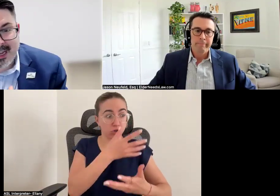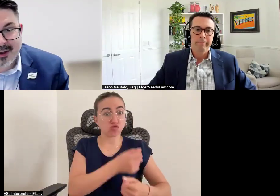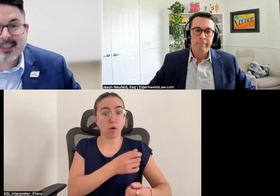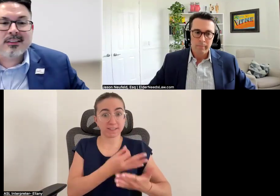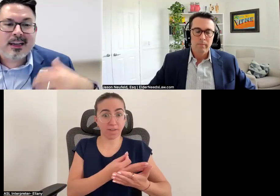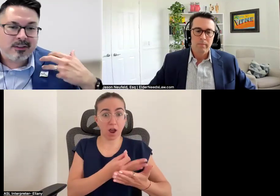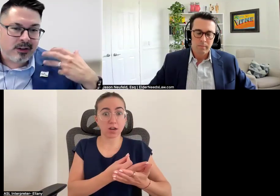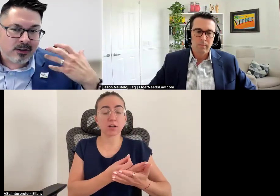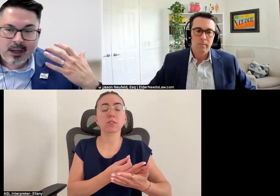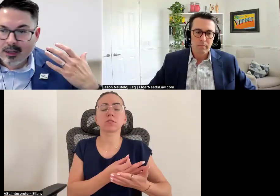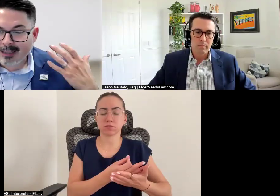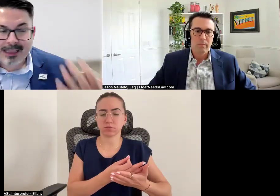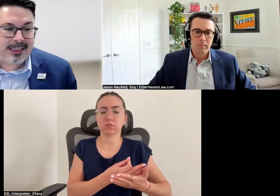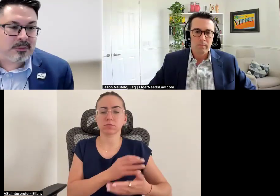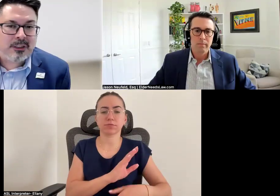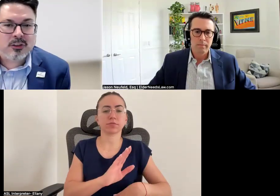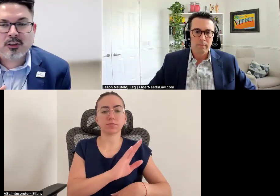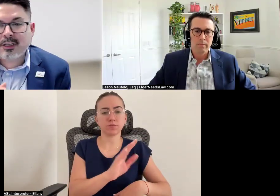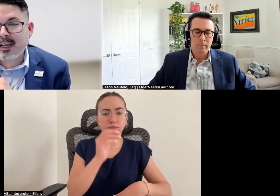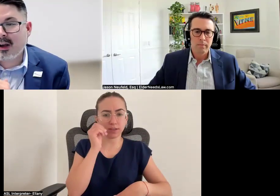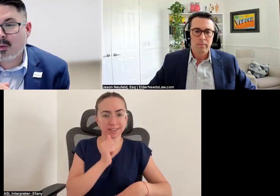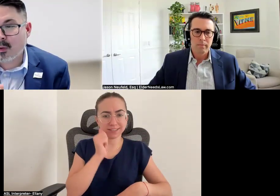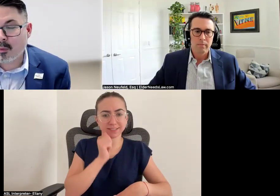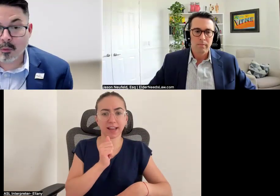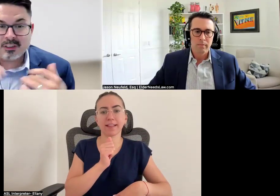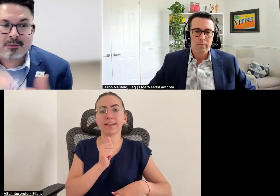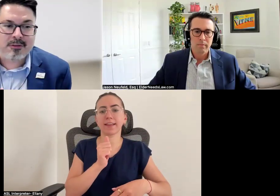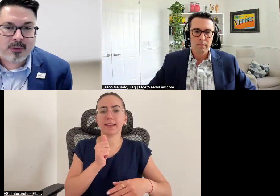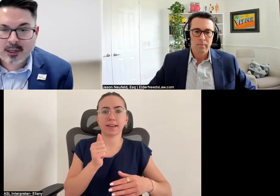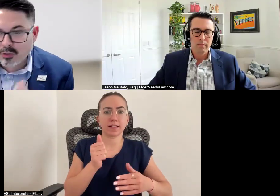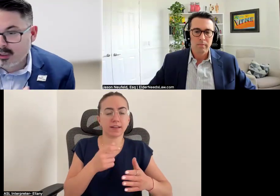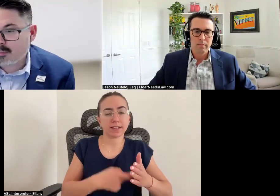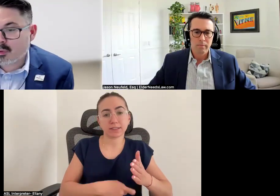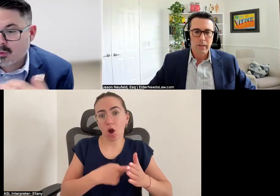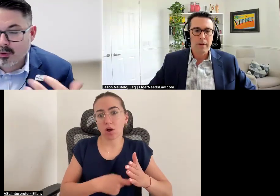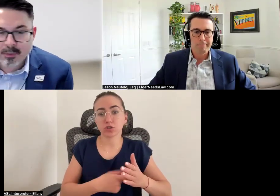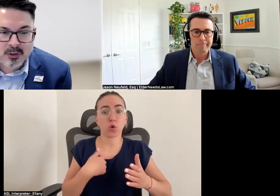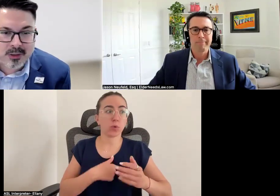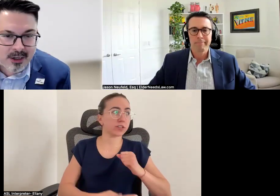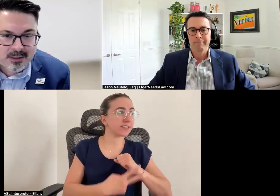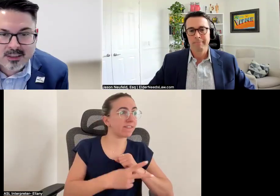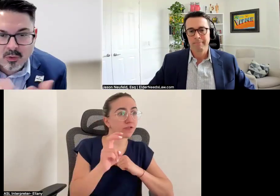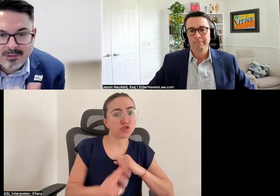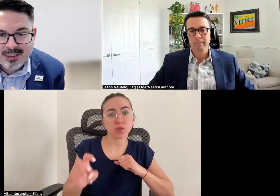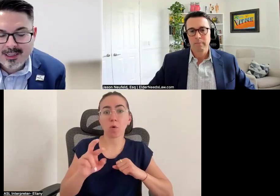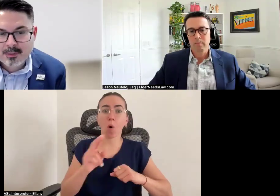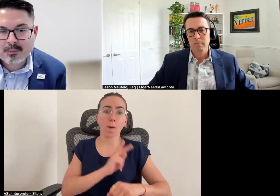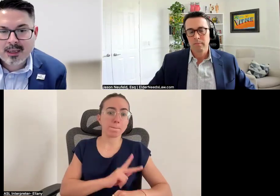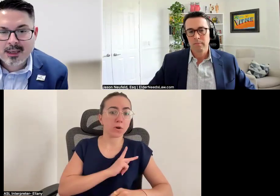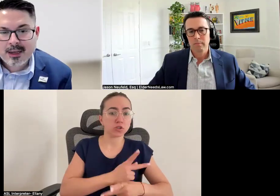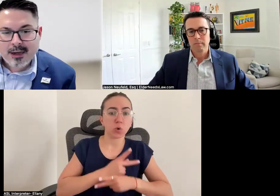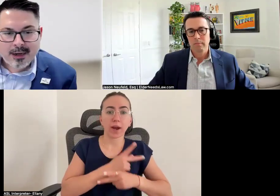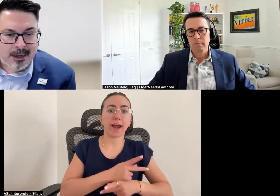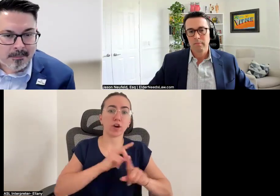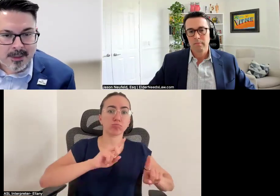this account, and this is kind of their daily expenditure account, or we're saving for that trip, or personal care attendant, or whatever the case may